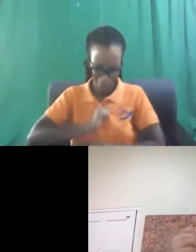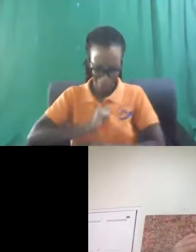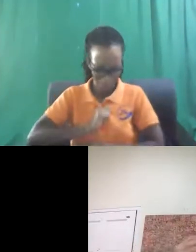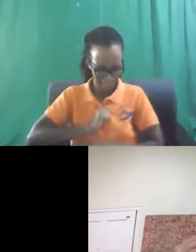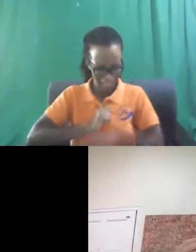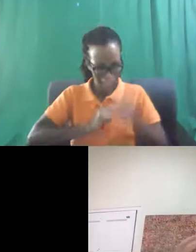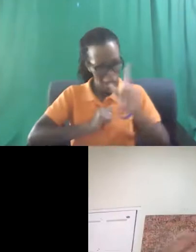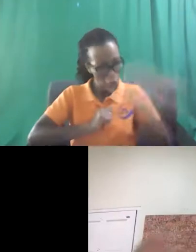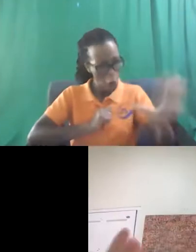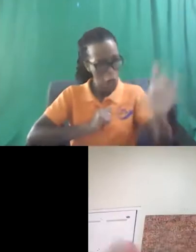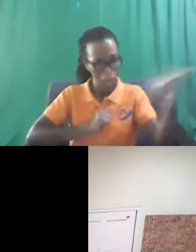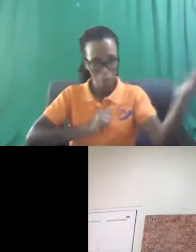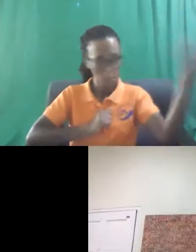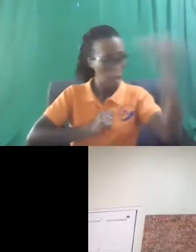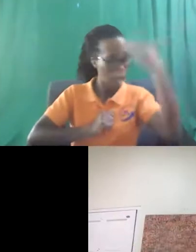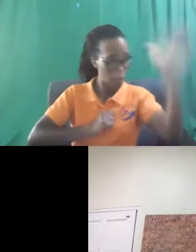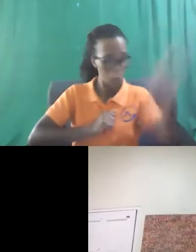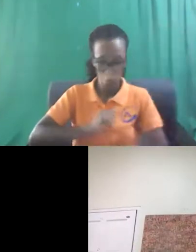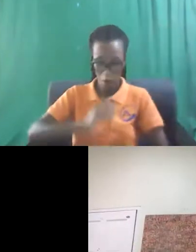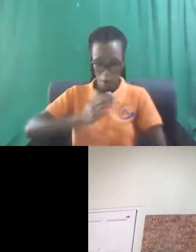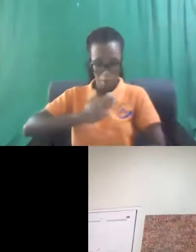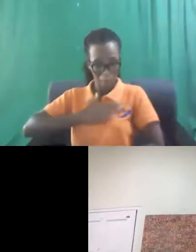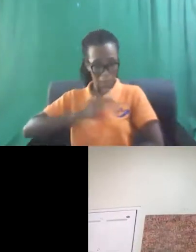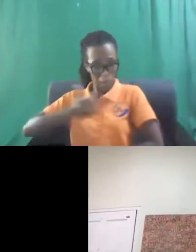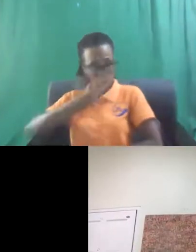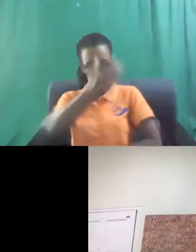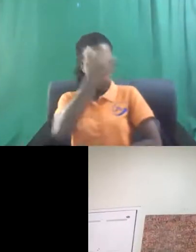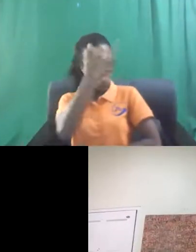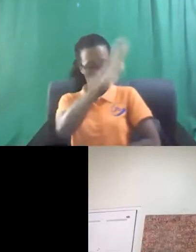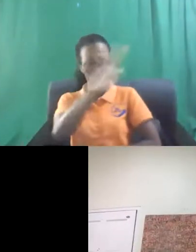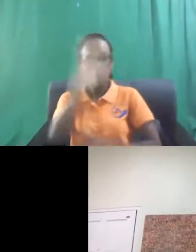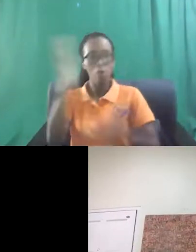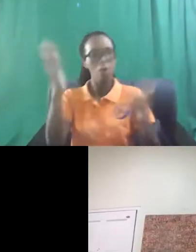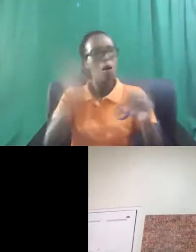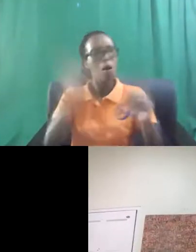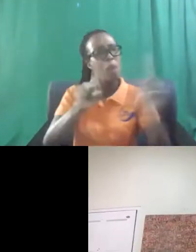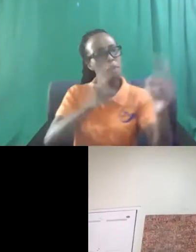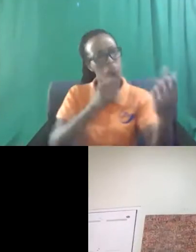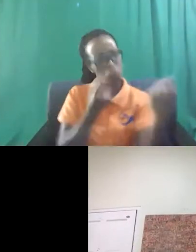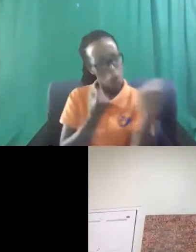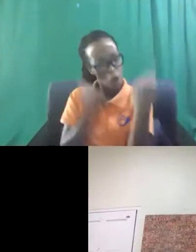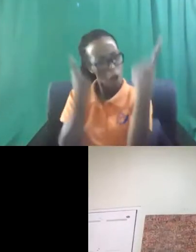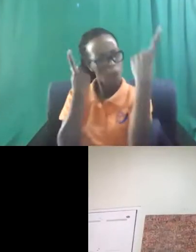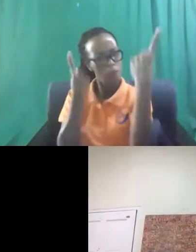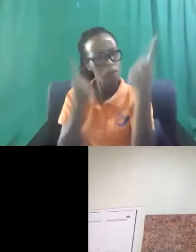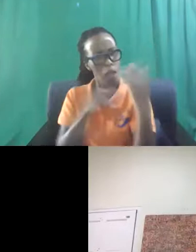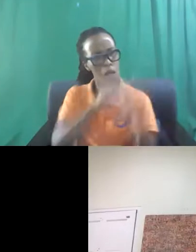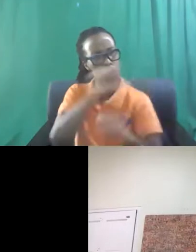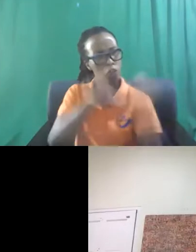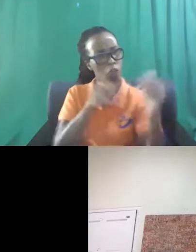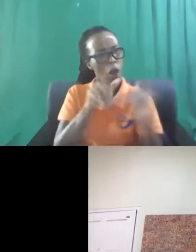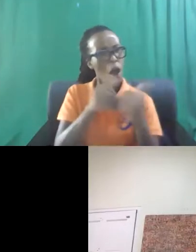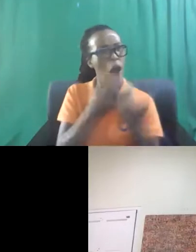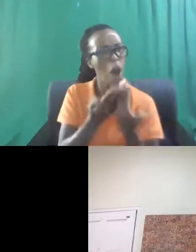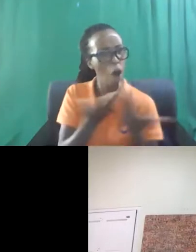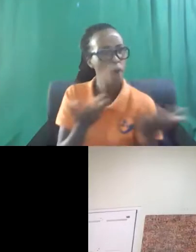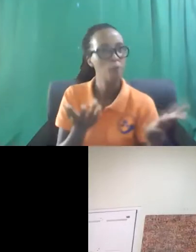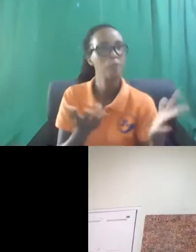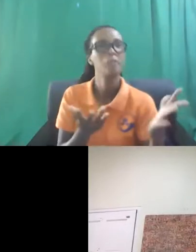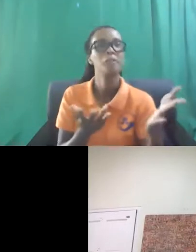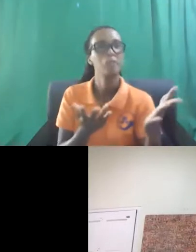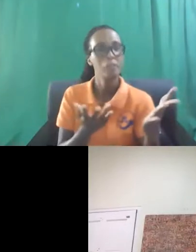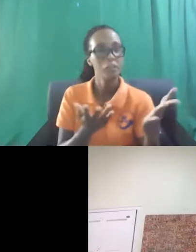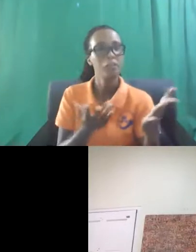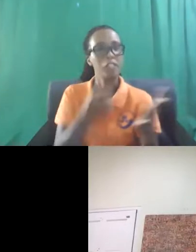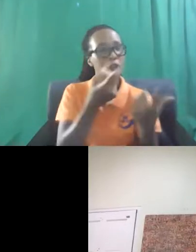person and immediately communicate. And understanding that, I guess, has been something that I've been trying to do for